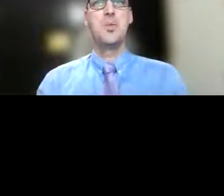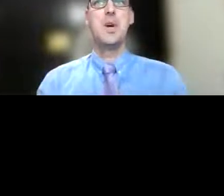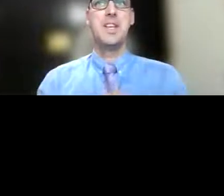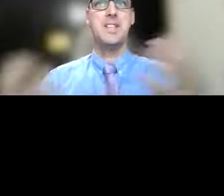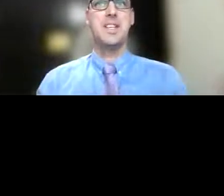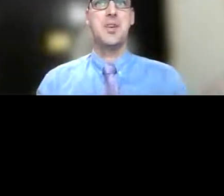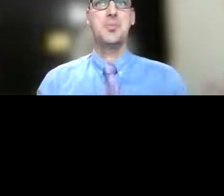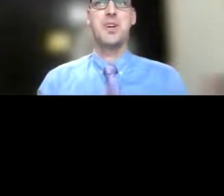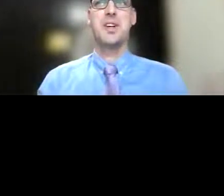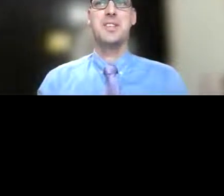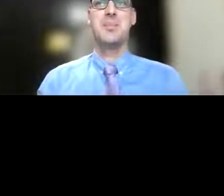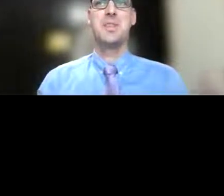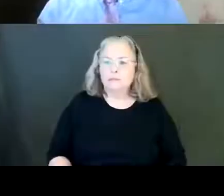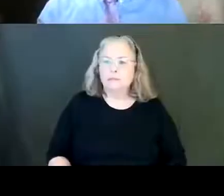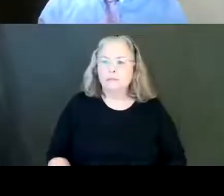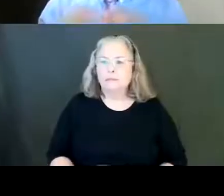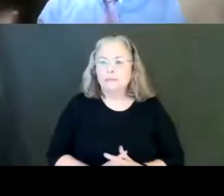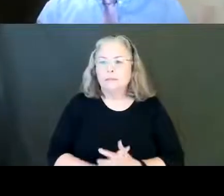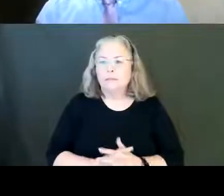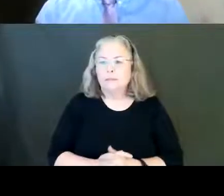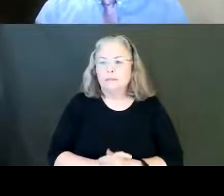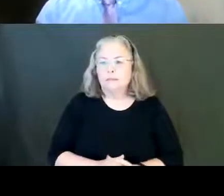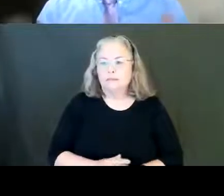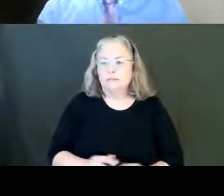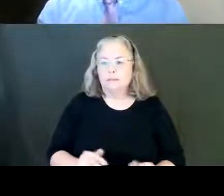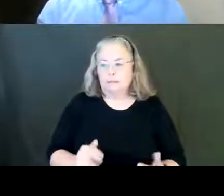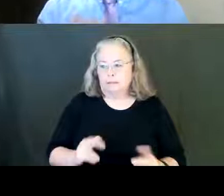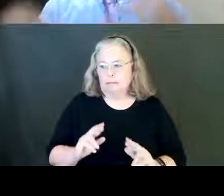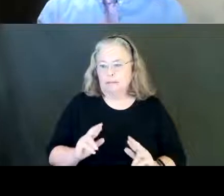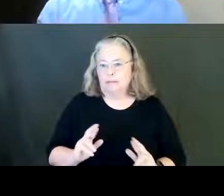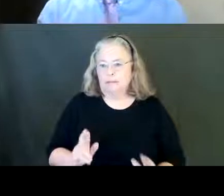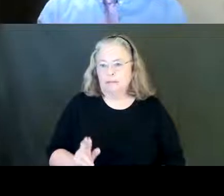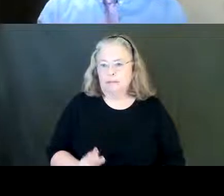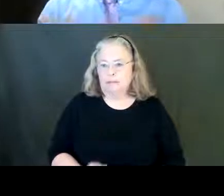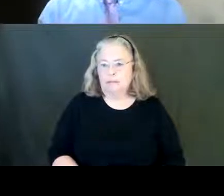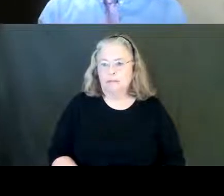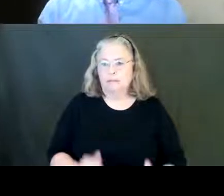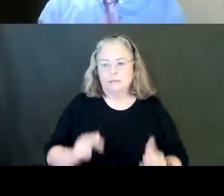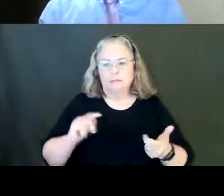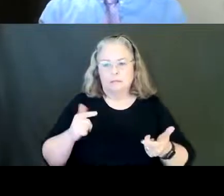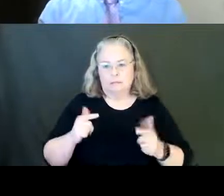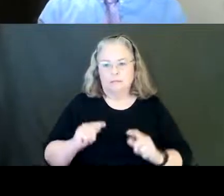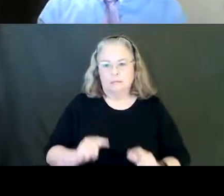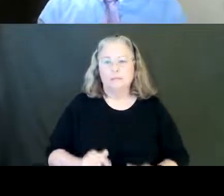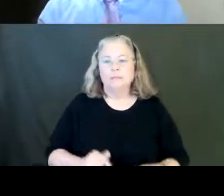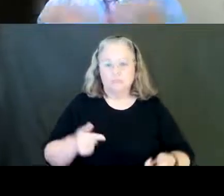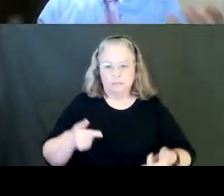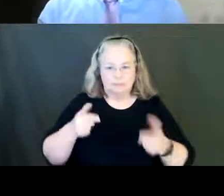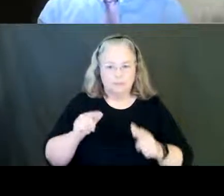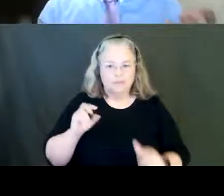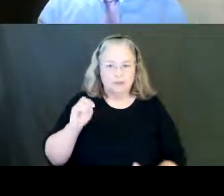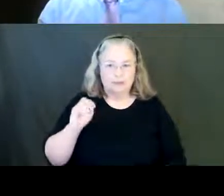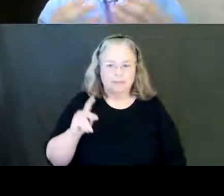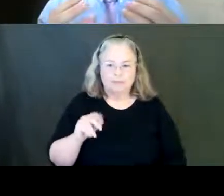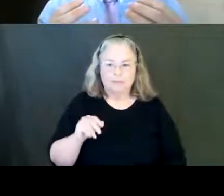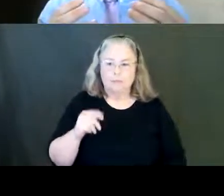wondering, what is the Calspark concept? We don't know what Calspark itself is as a thing because we haven't planned